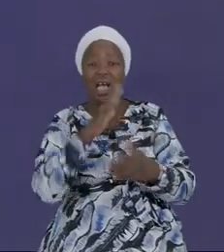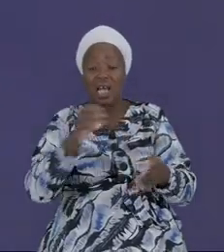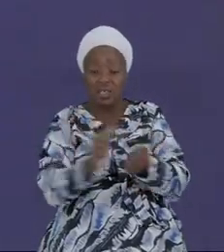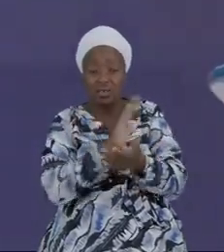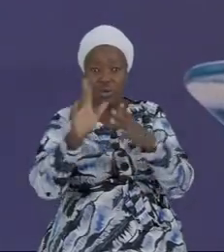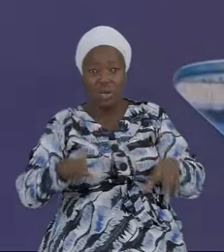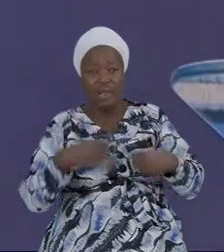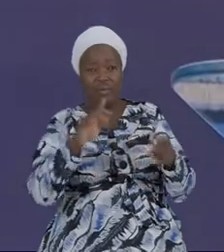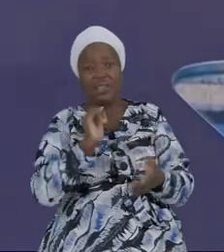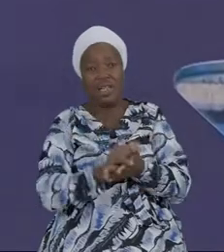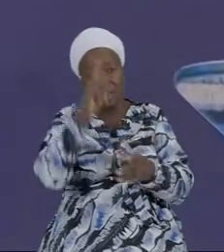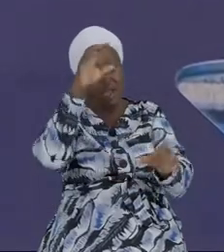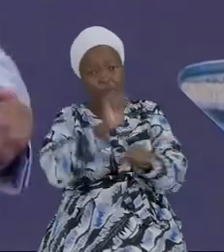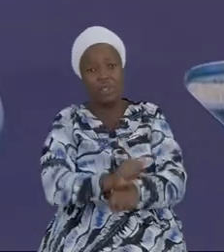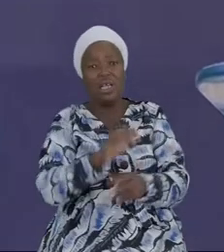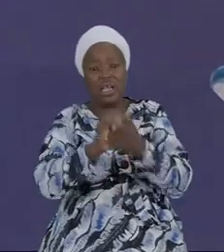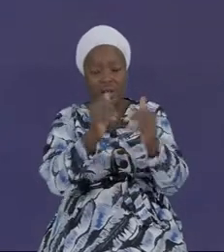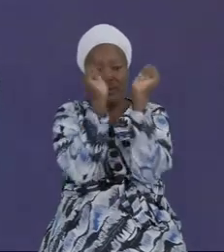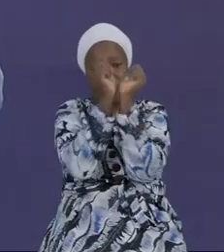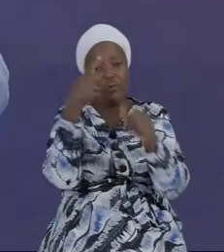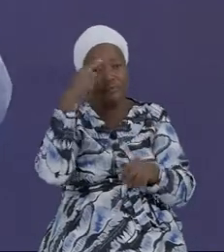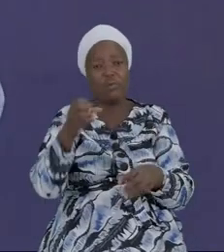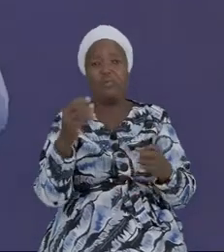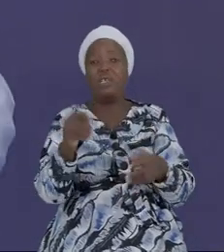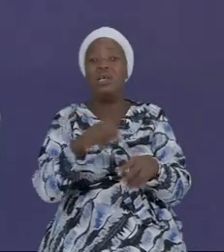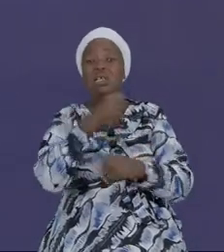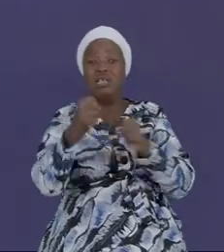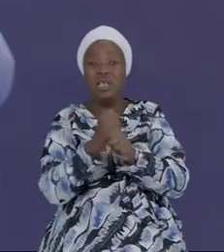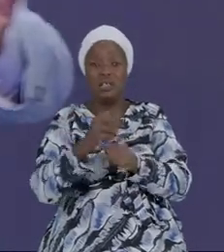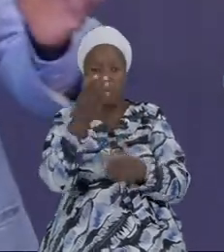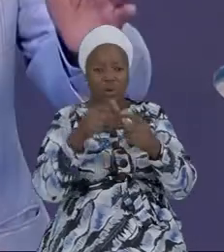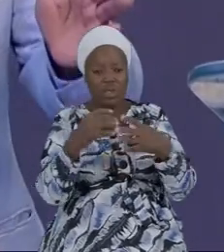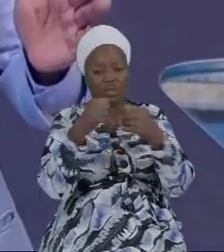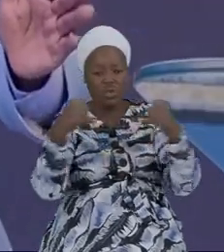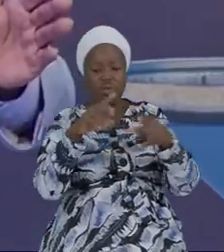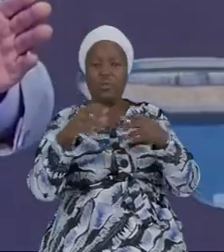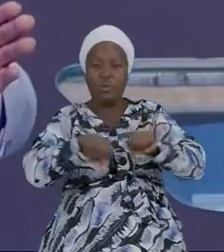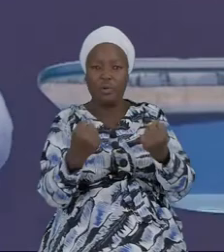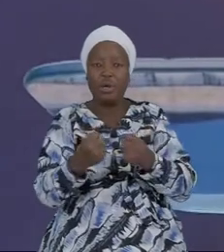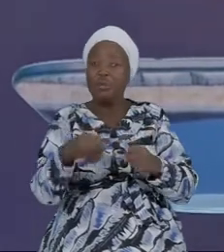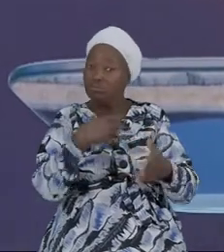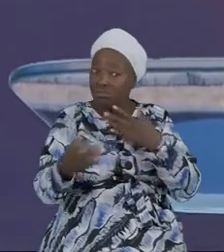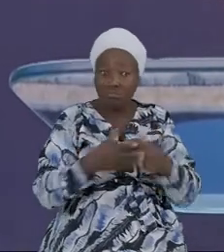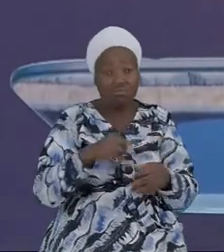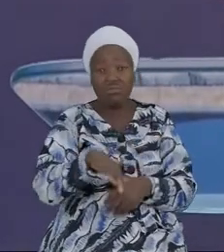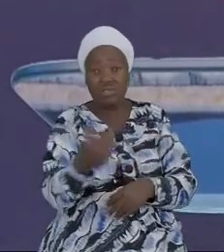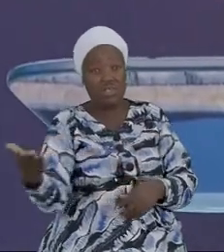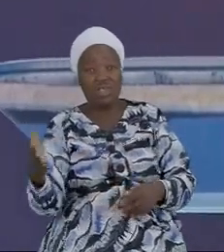the habit that had bound you for so long, you want the chain to be broken. Whatsoever